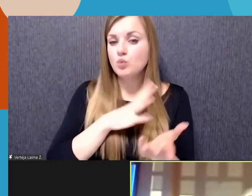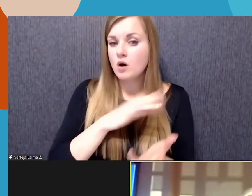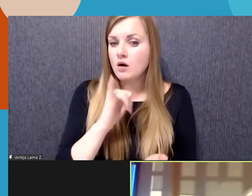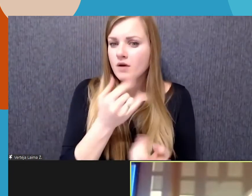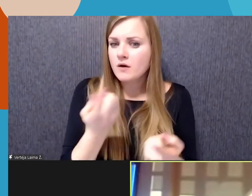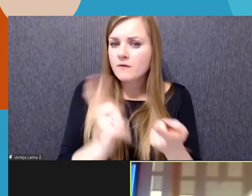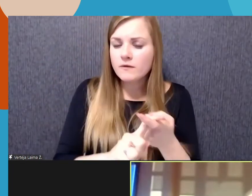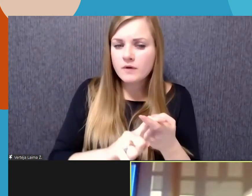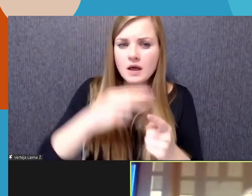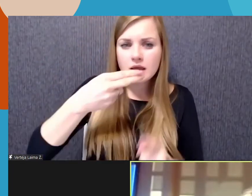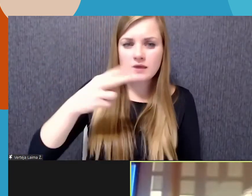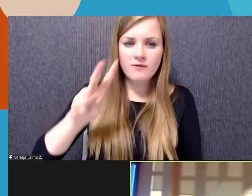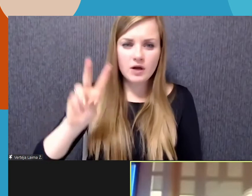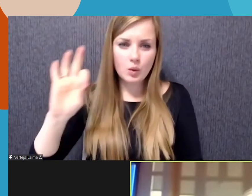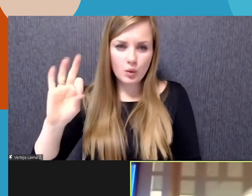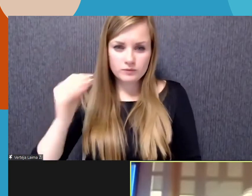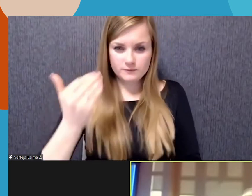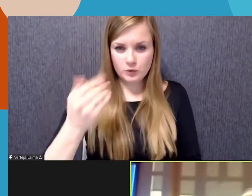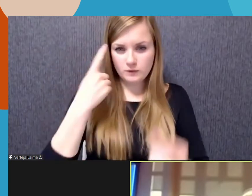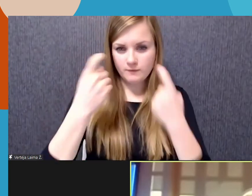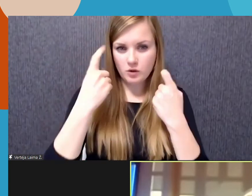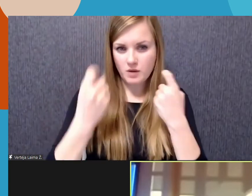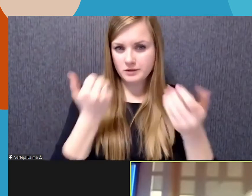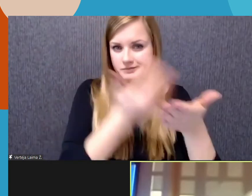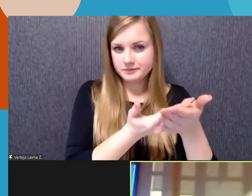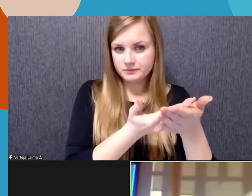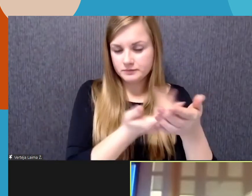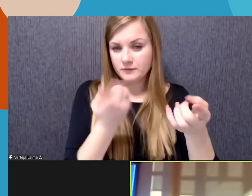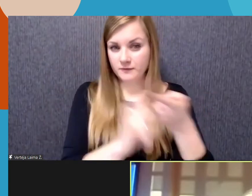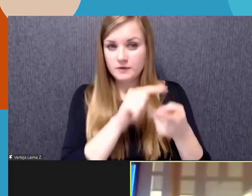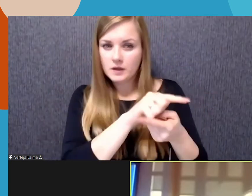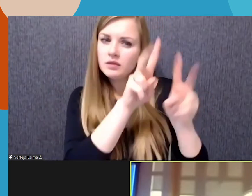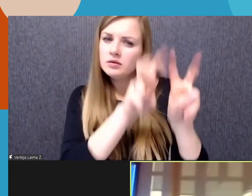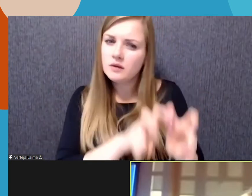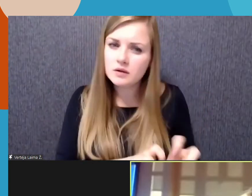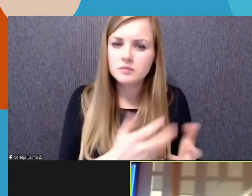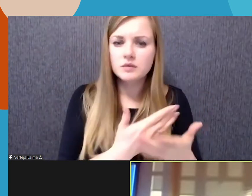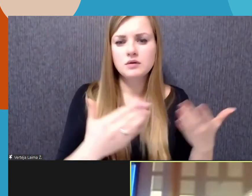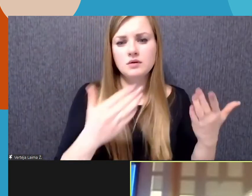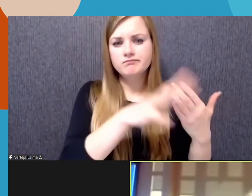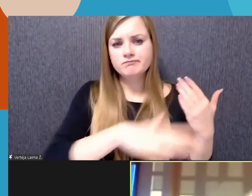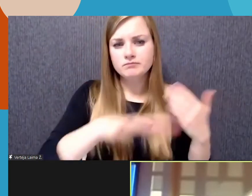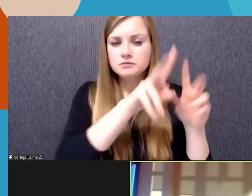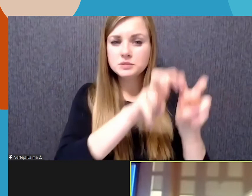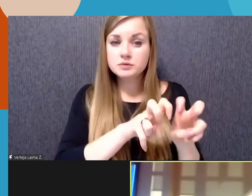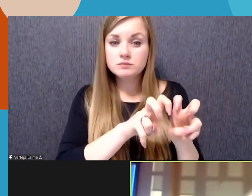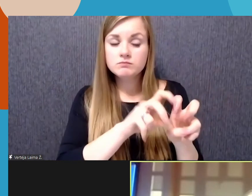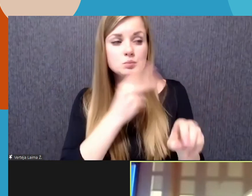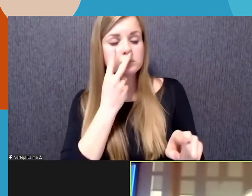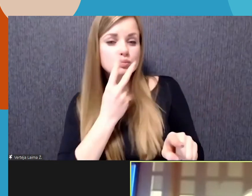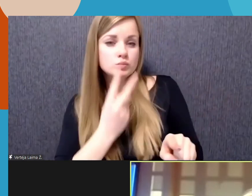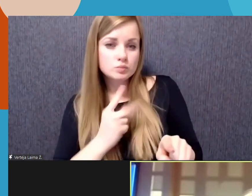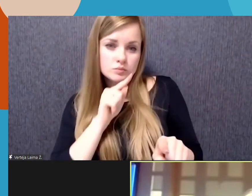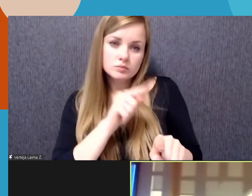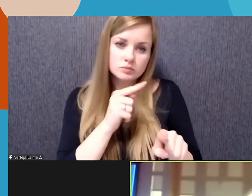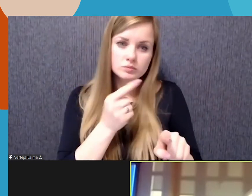the court assessed the context based on the data submitted by NGOs as well